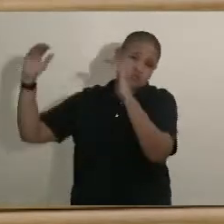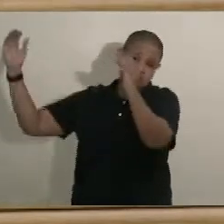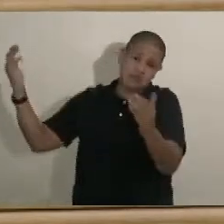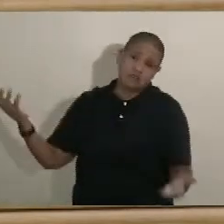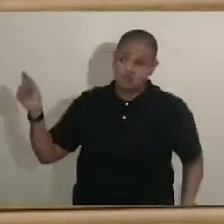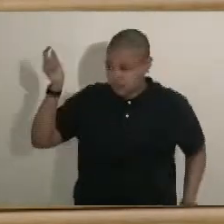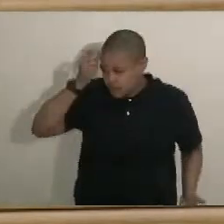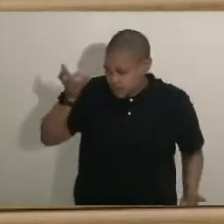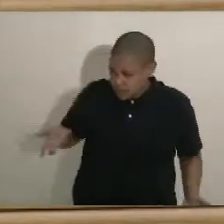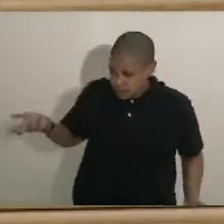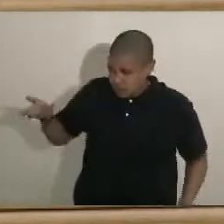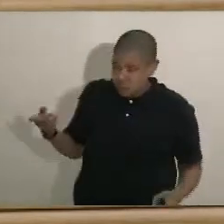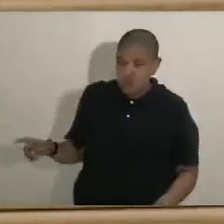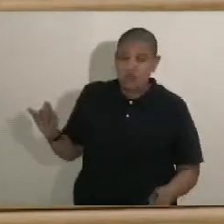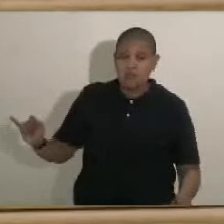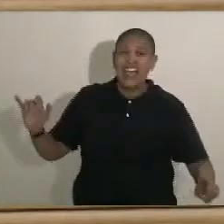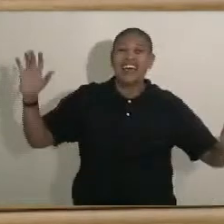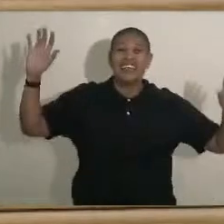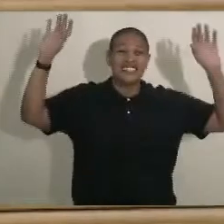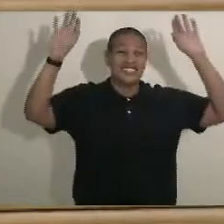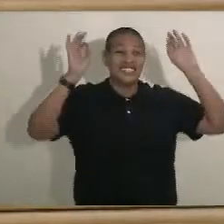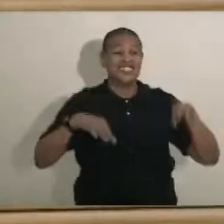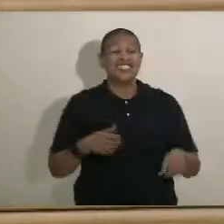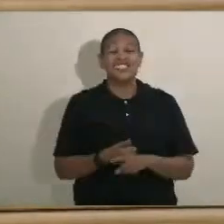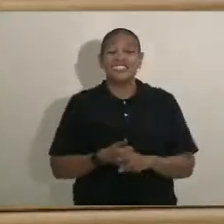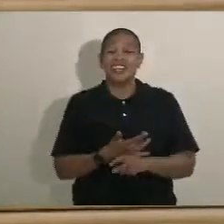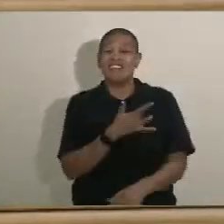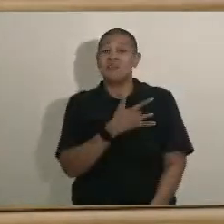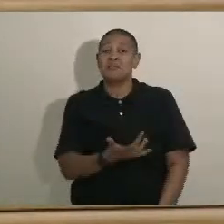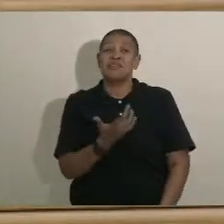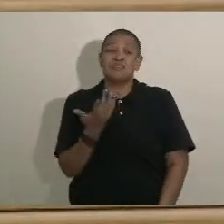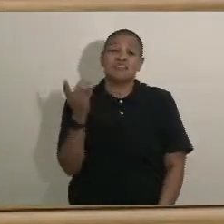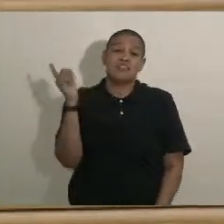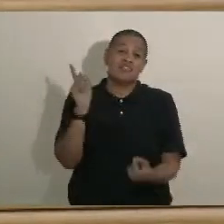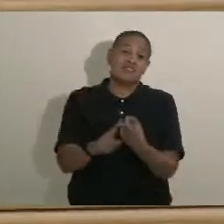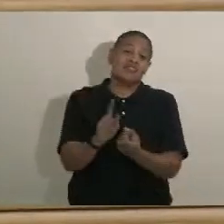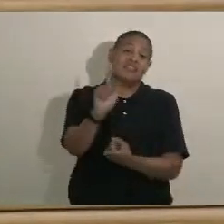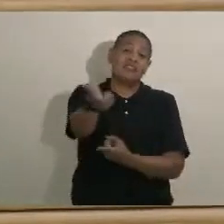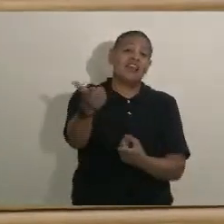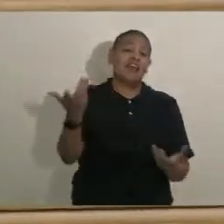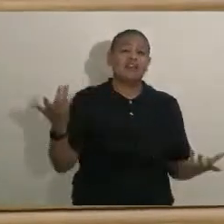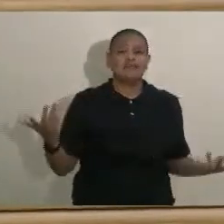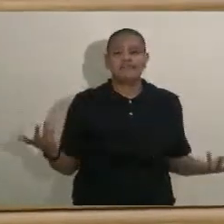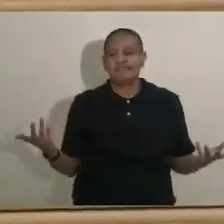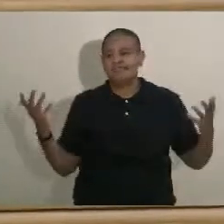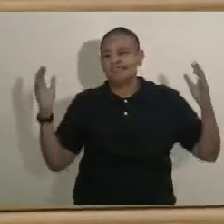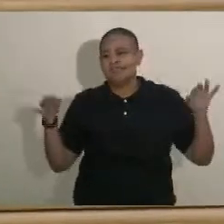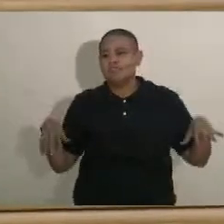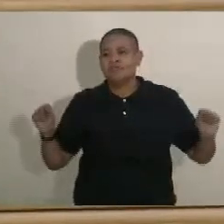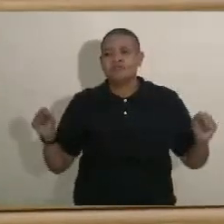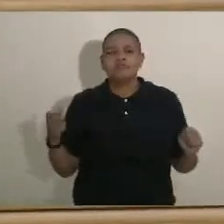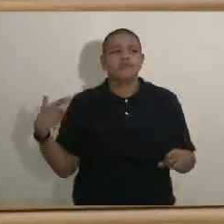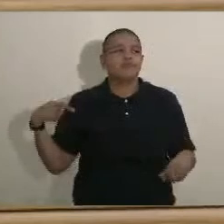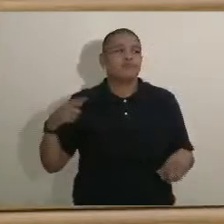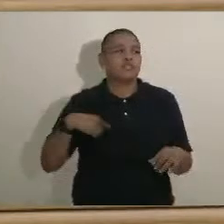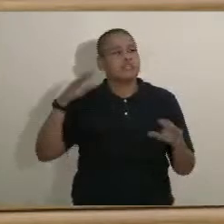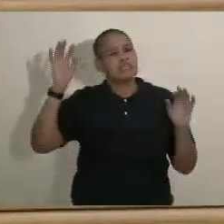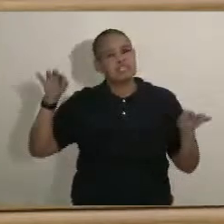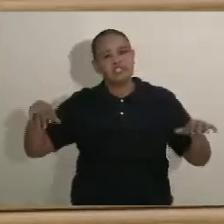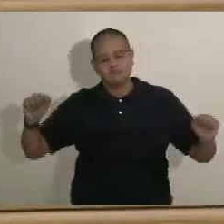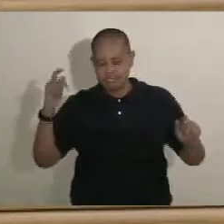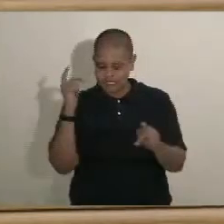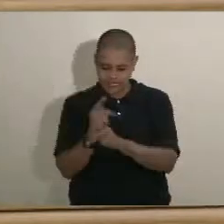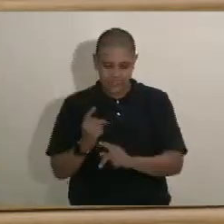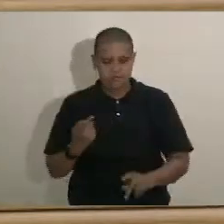decision, and that decision is, until otherwise, sacrosanct. That's a decision that we stick by and we